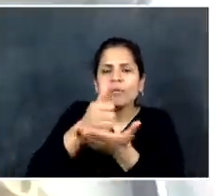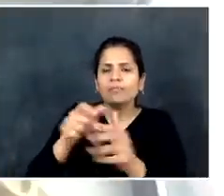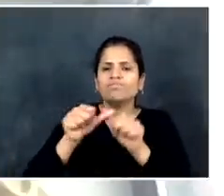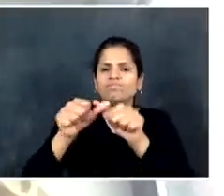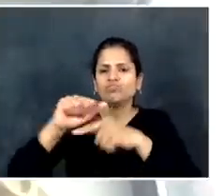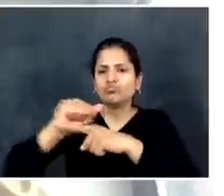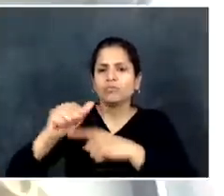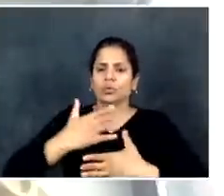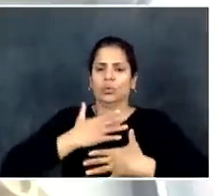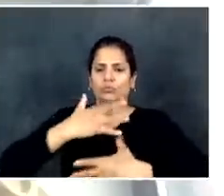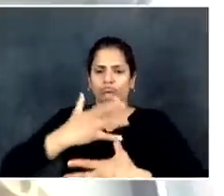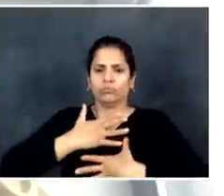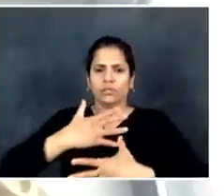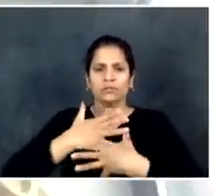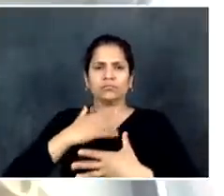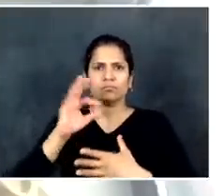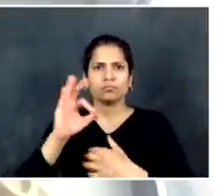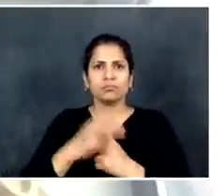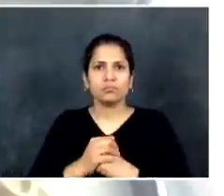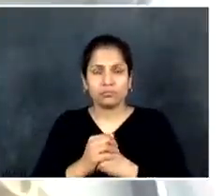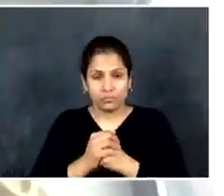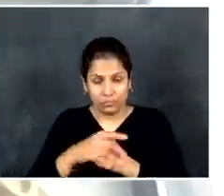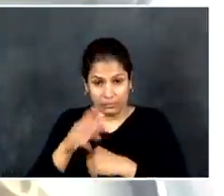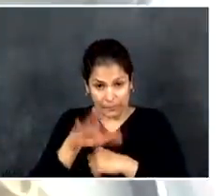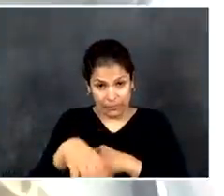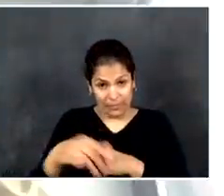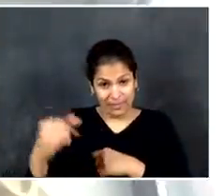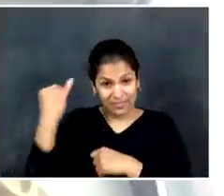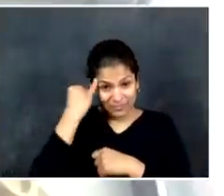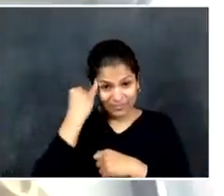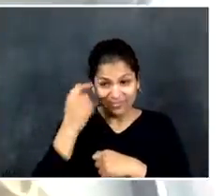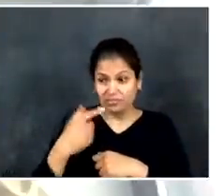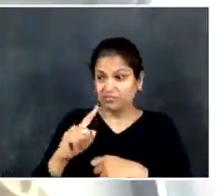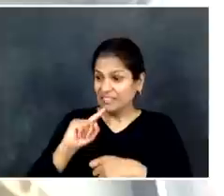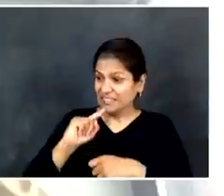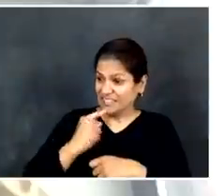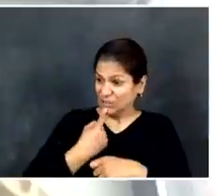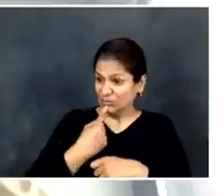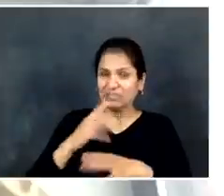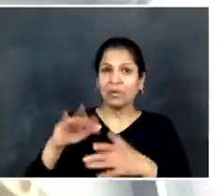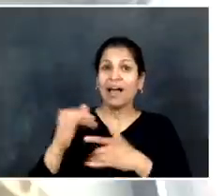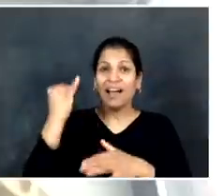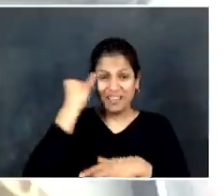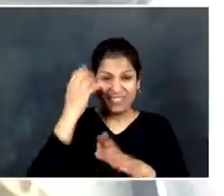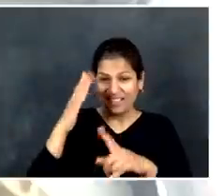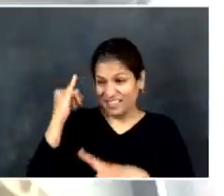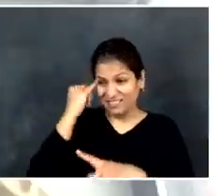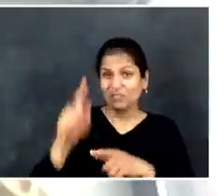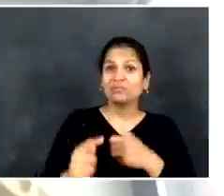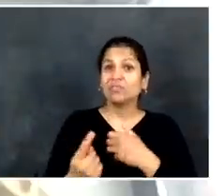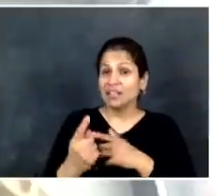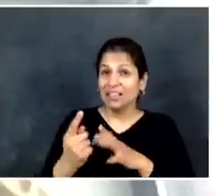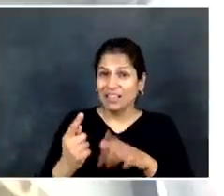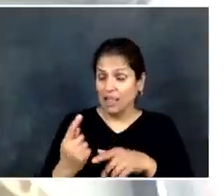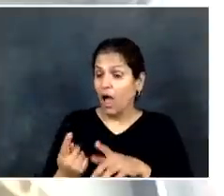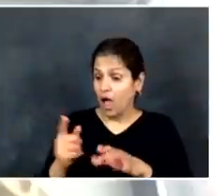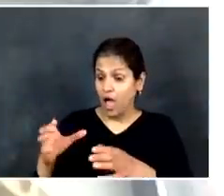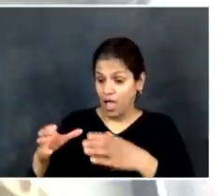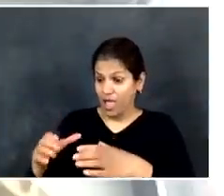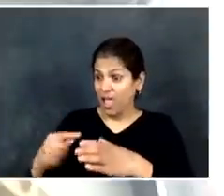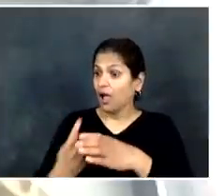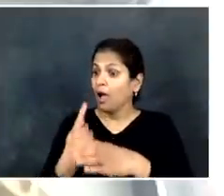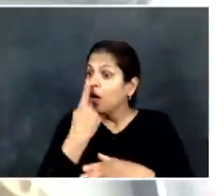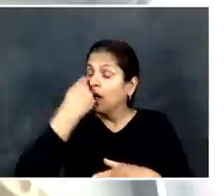somebody cannot be oxygenated through other methods, they should be on a ventilator. And there is no choice. So we